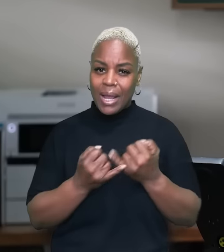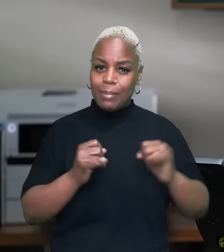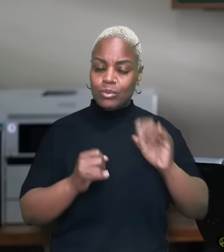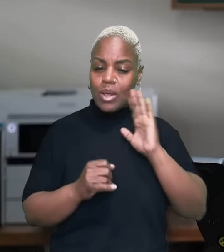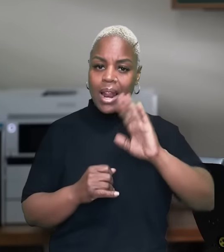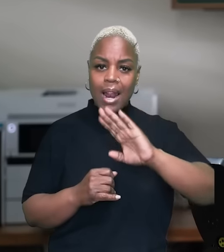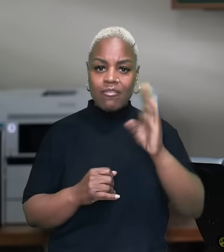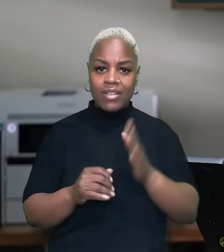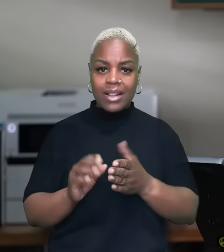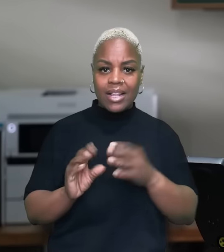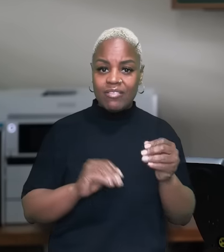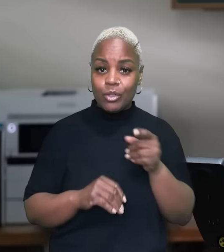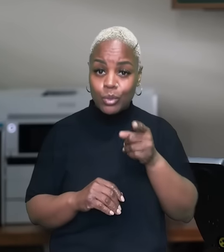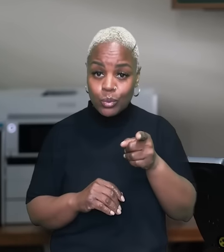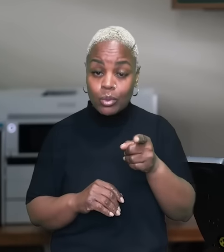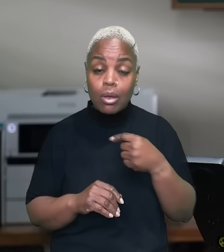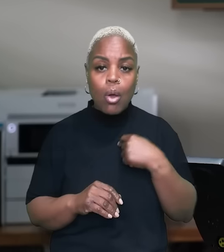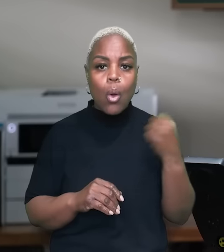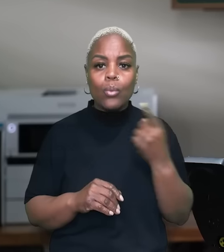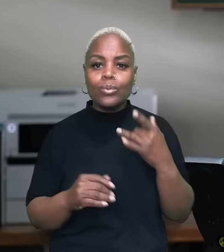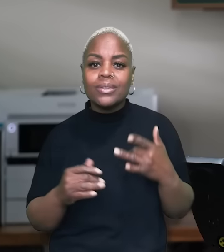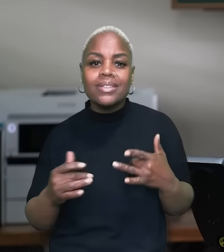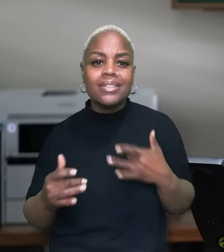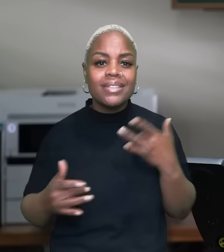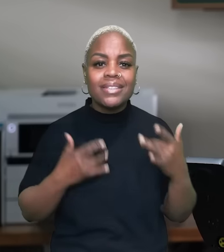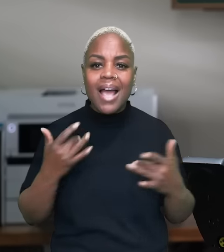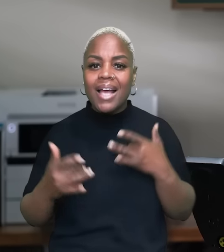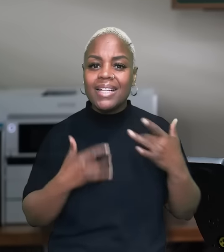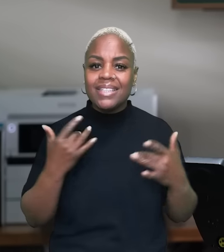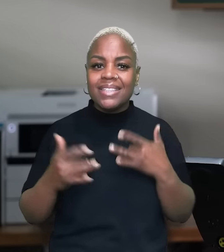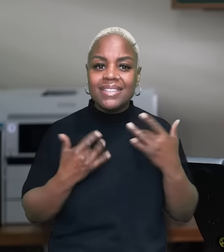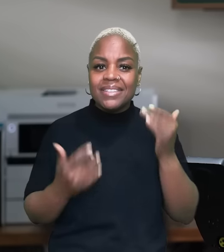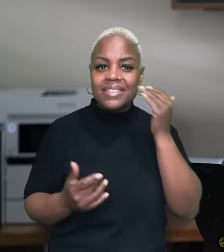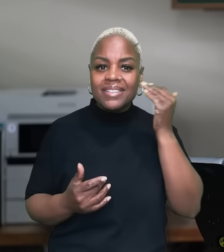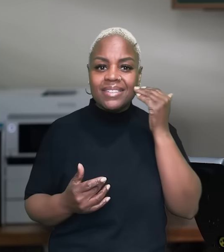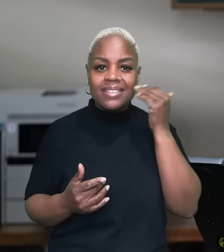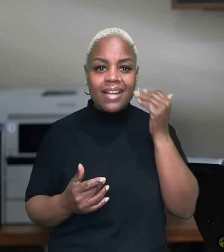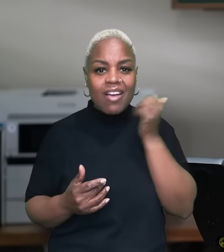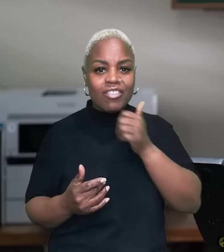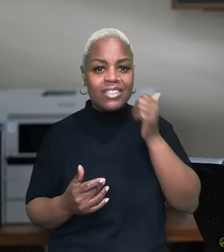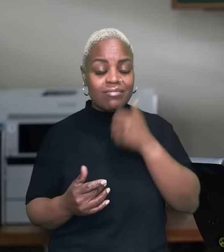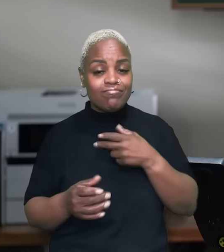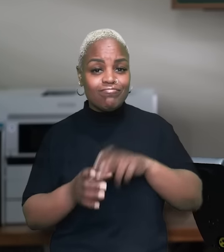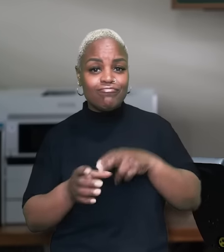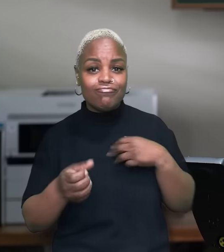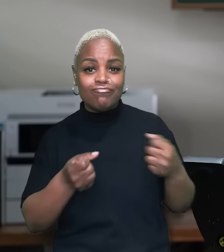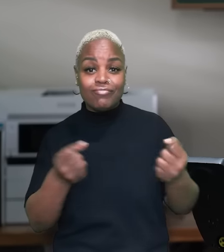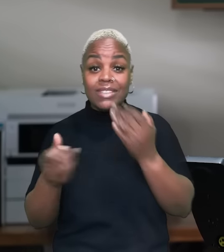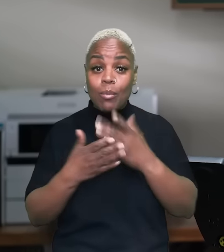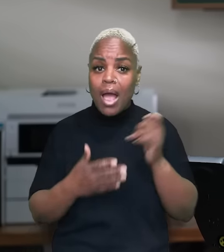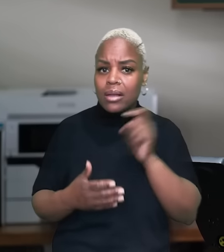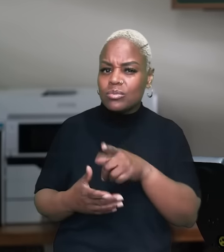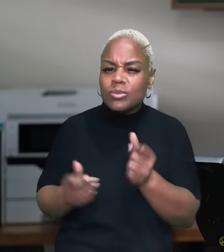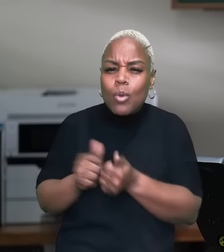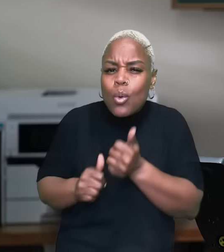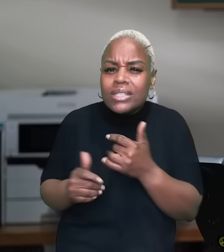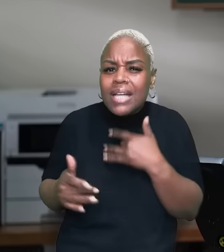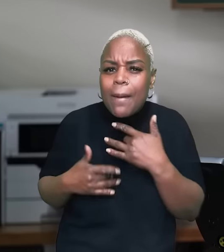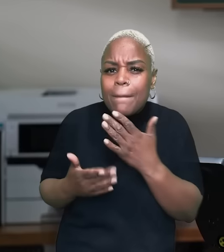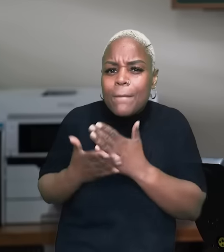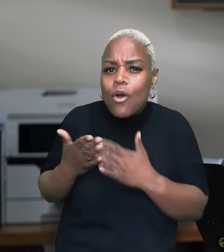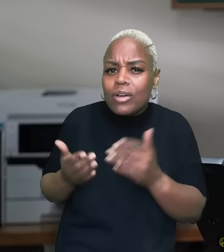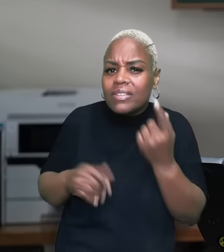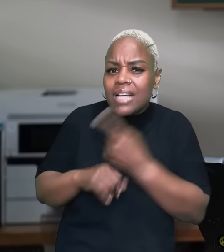that will never leave you. I am always excited every day I get in my vehicle. Somebody could ask me, what's the most exciting part of my